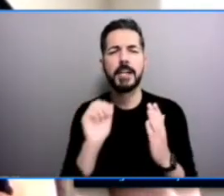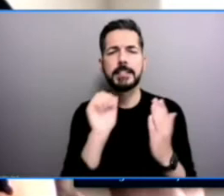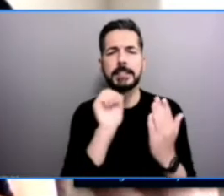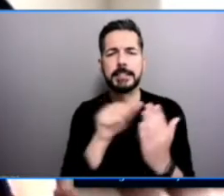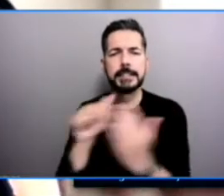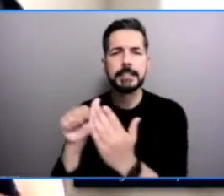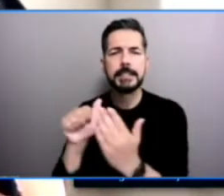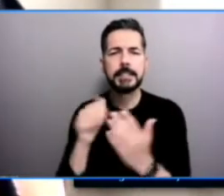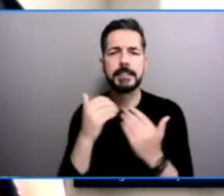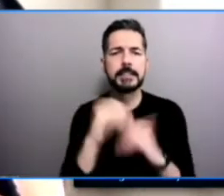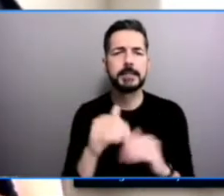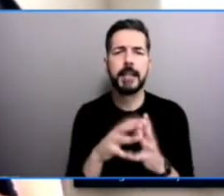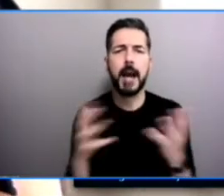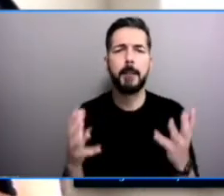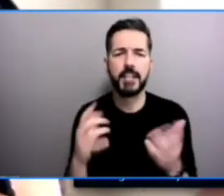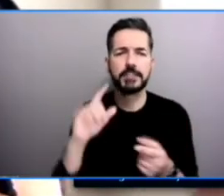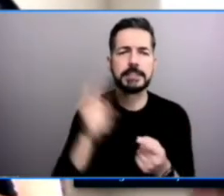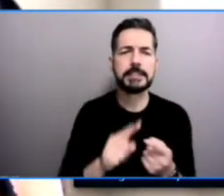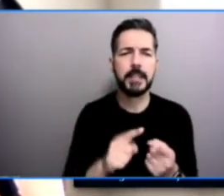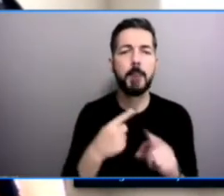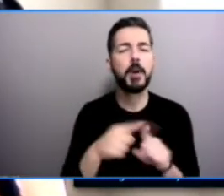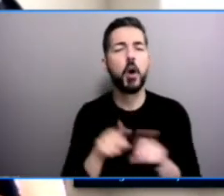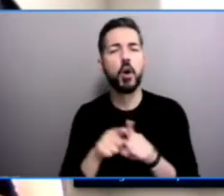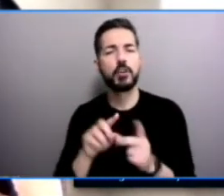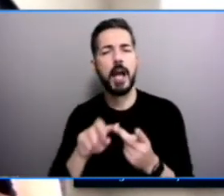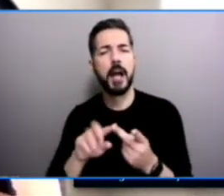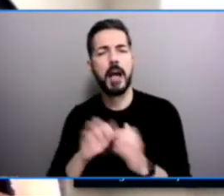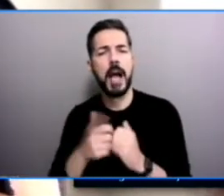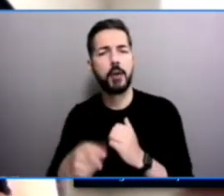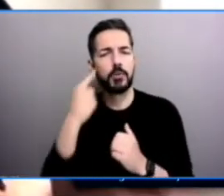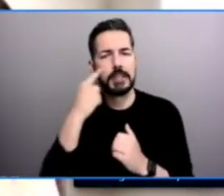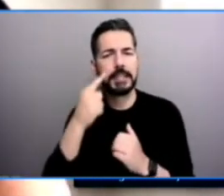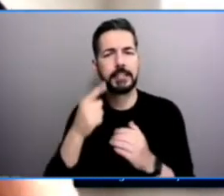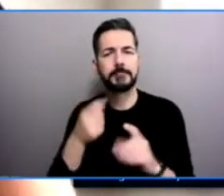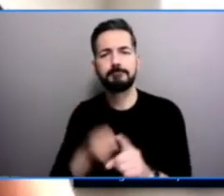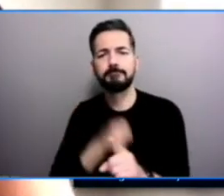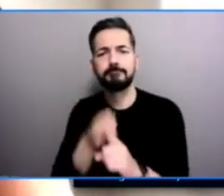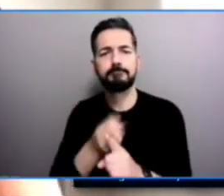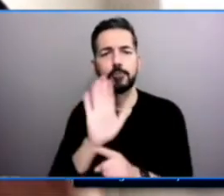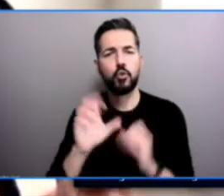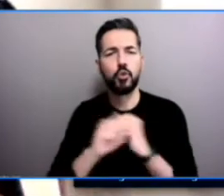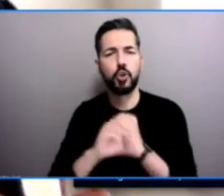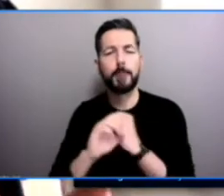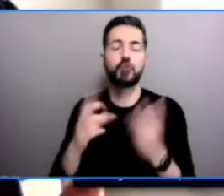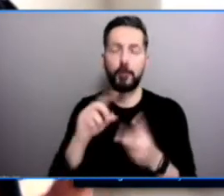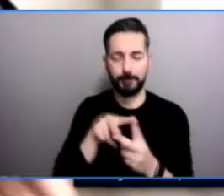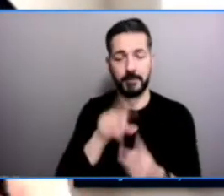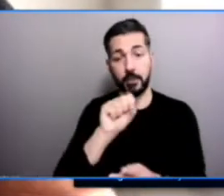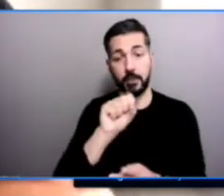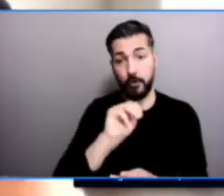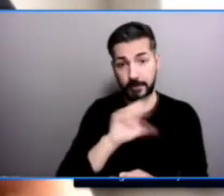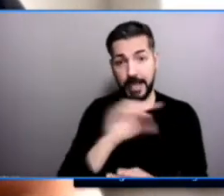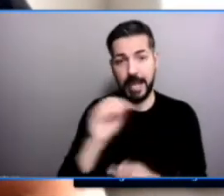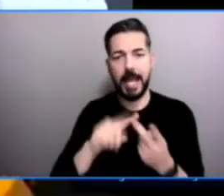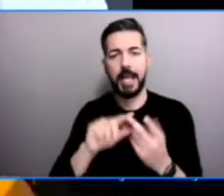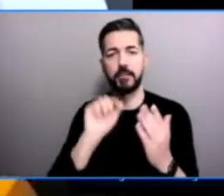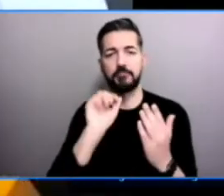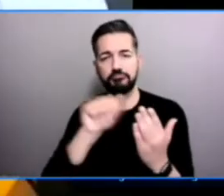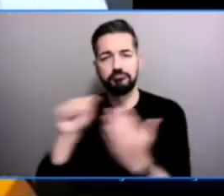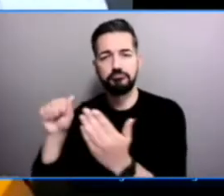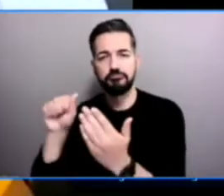for our communities. And that is what we should be united about. We have enough opposition to deal with that we should